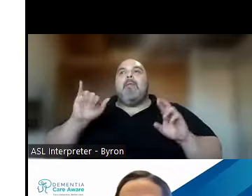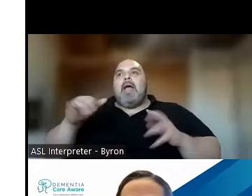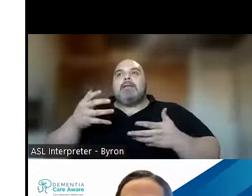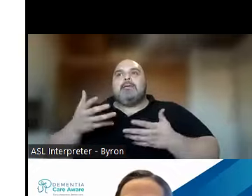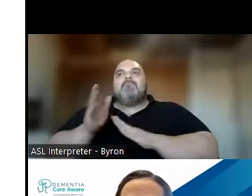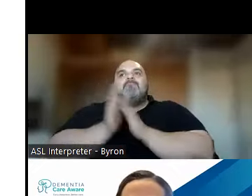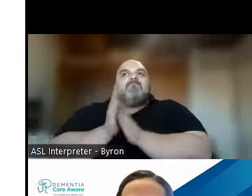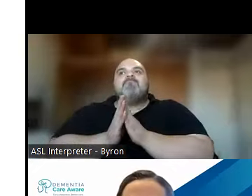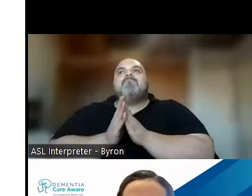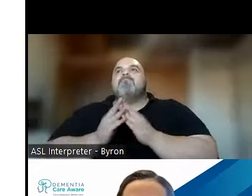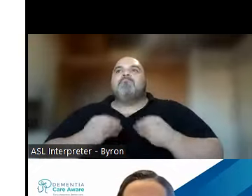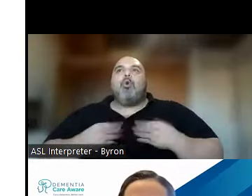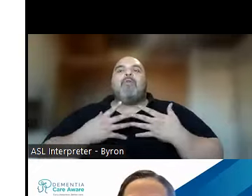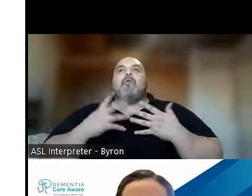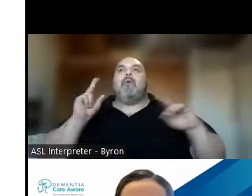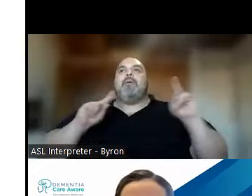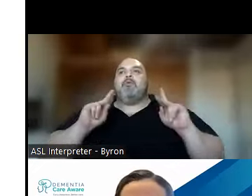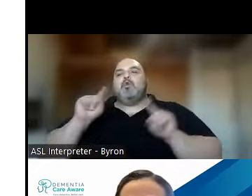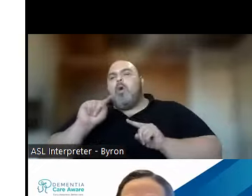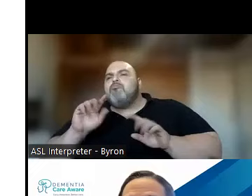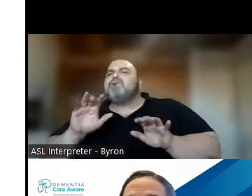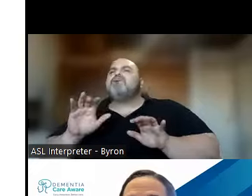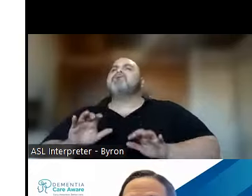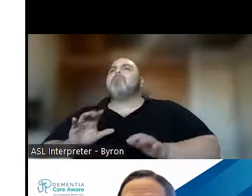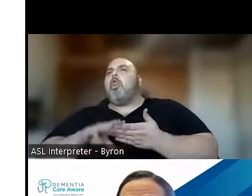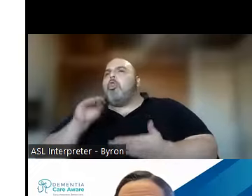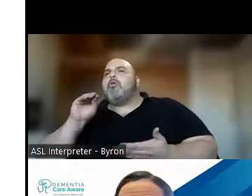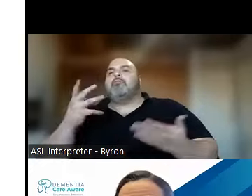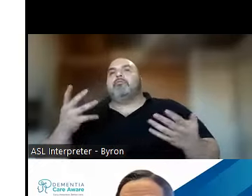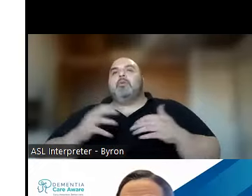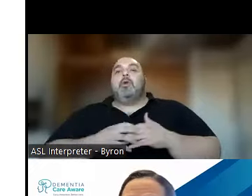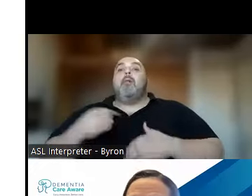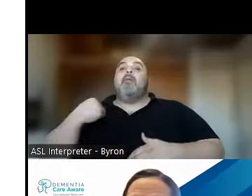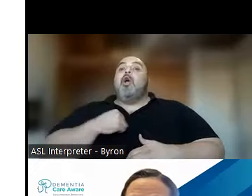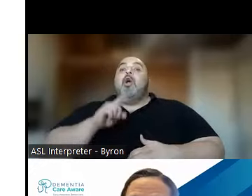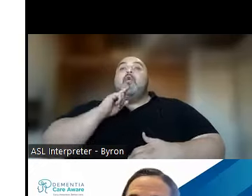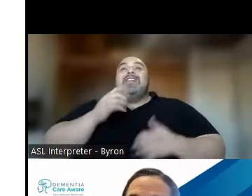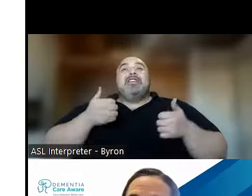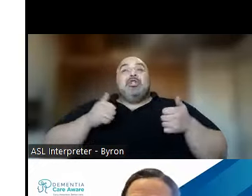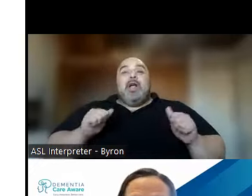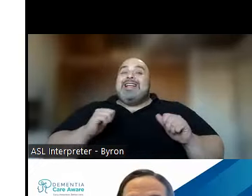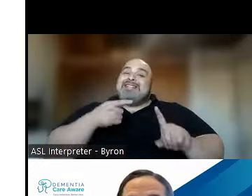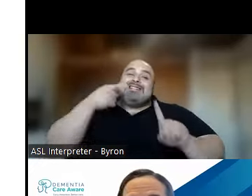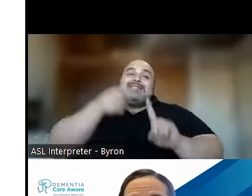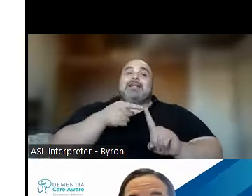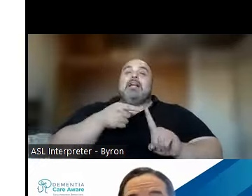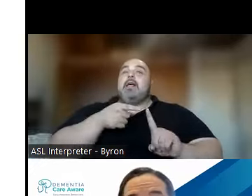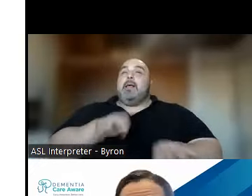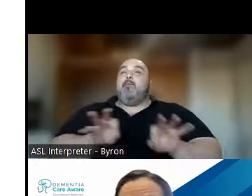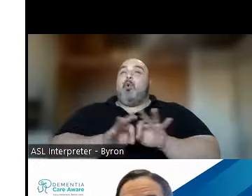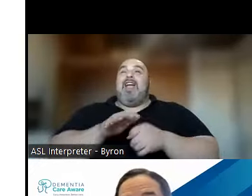people to do the modules and to learn. But we're really trying to hit the core areas of need and